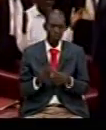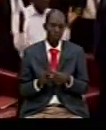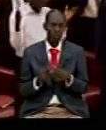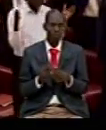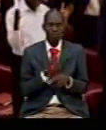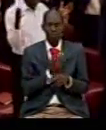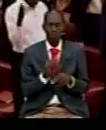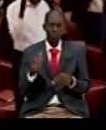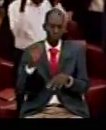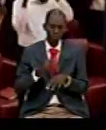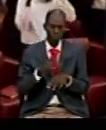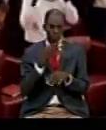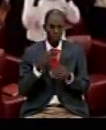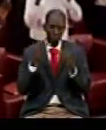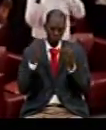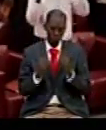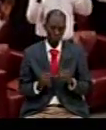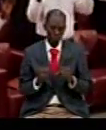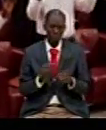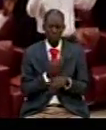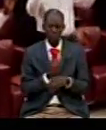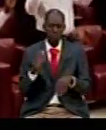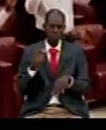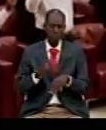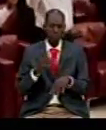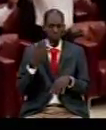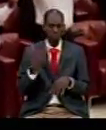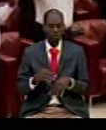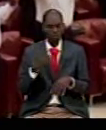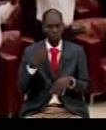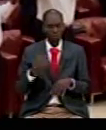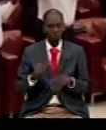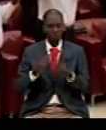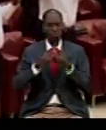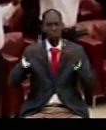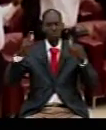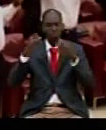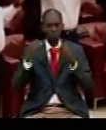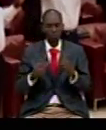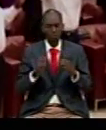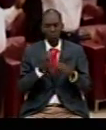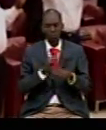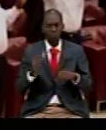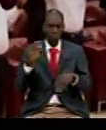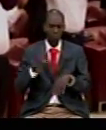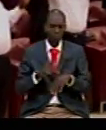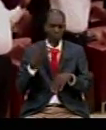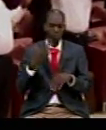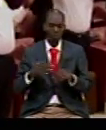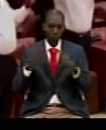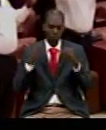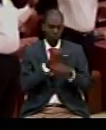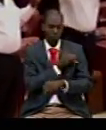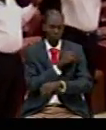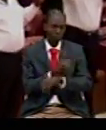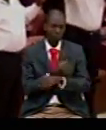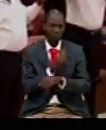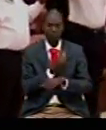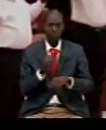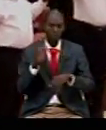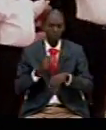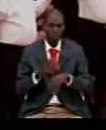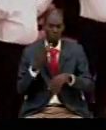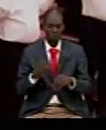name. A touch of power. A touch of the supernatural. A touch of strength. A touch